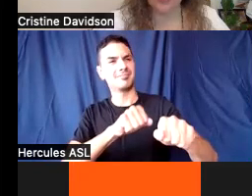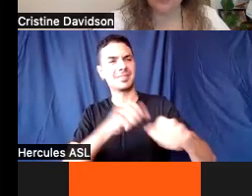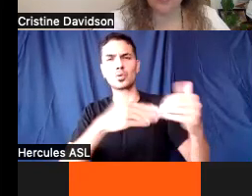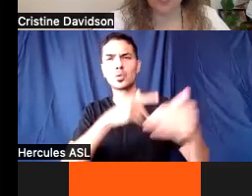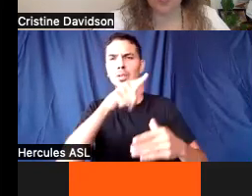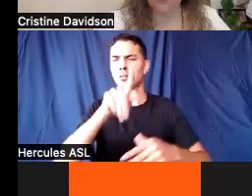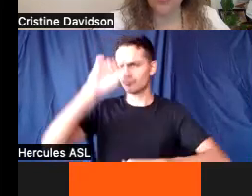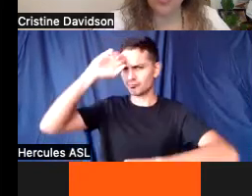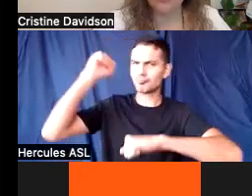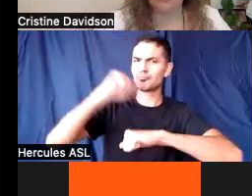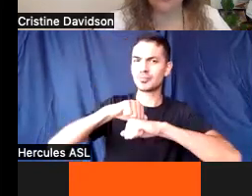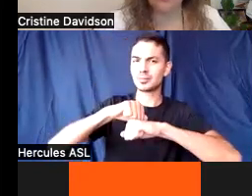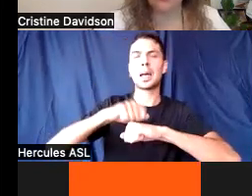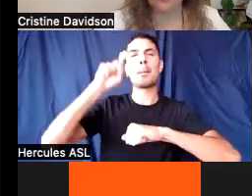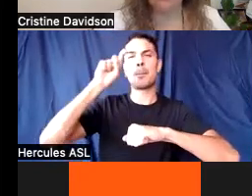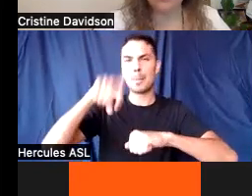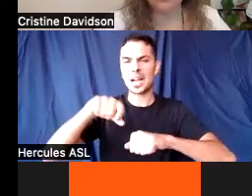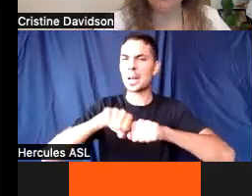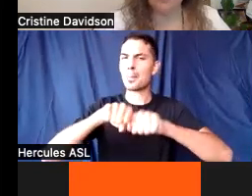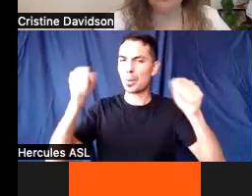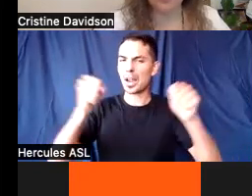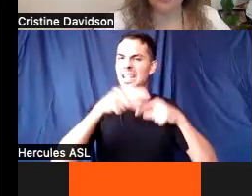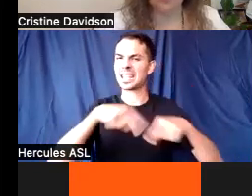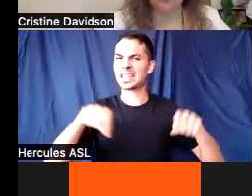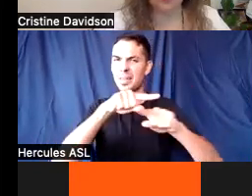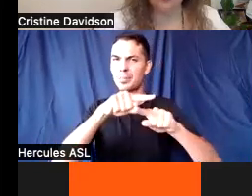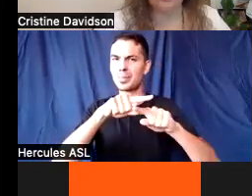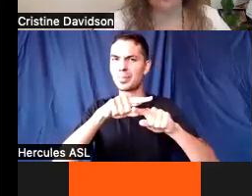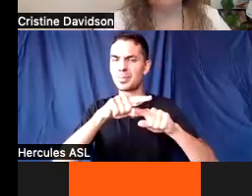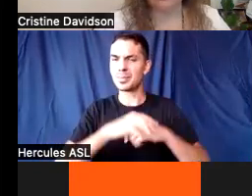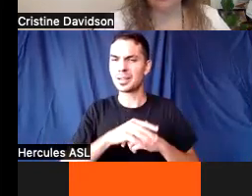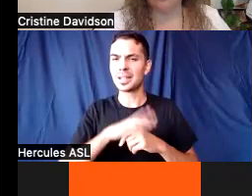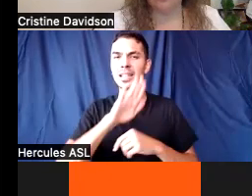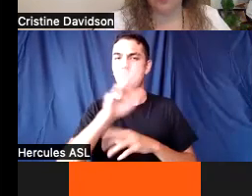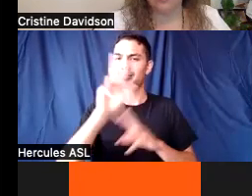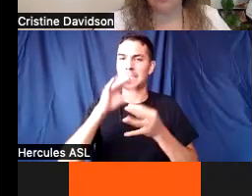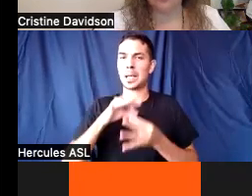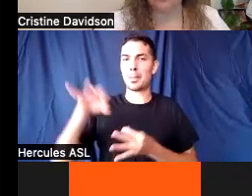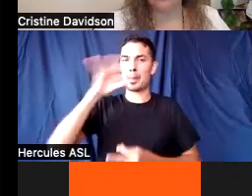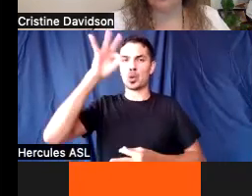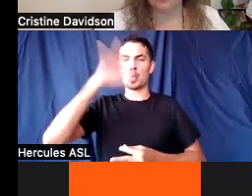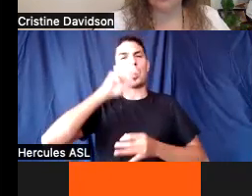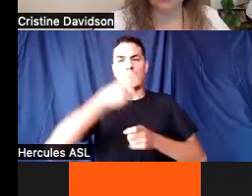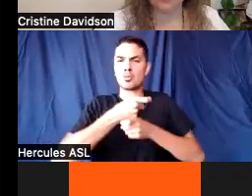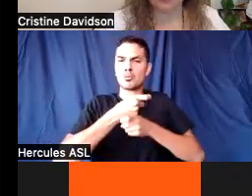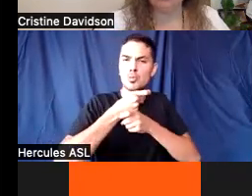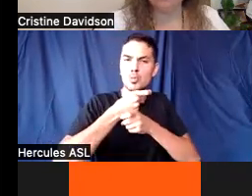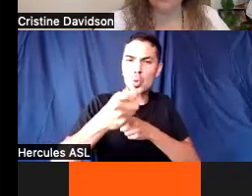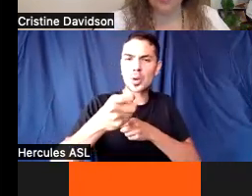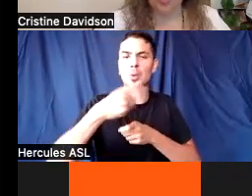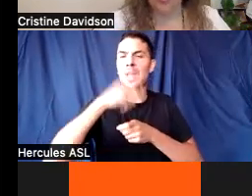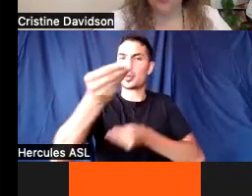good and greater than their own, they will lose their self-esteem, their native culture, and they will become what we want them, a truly dominated